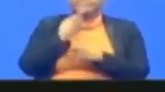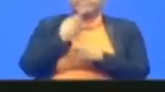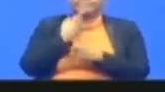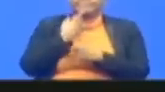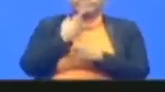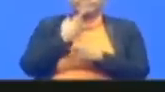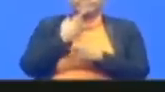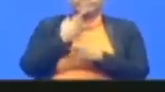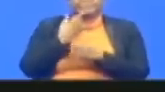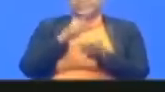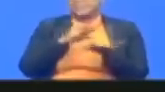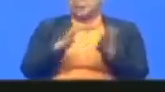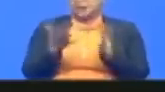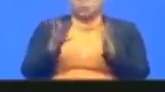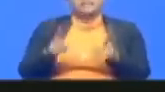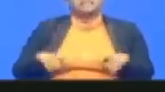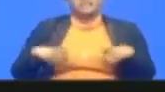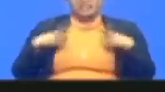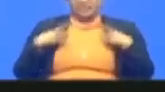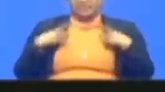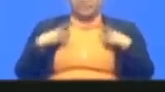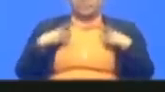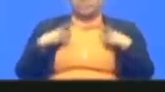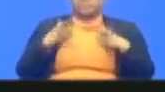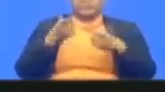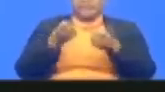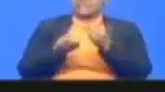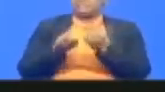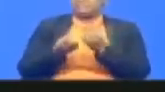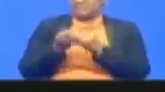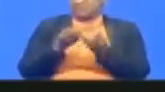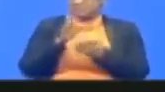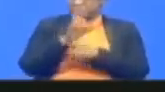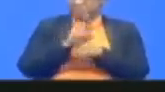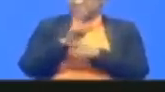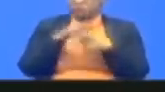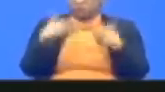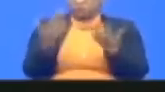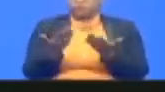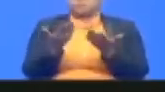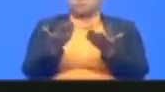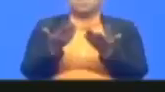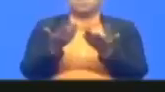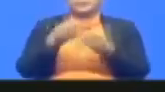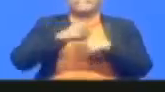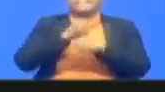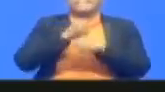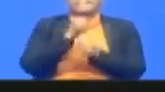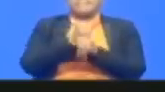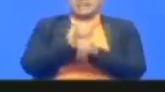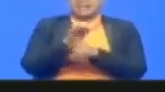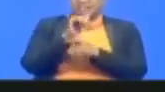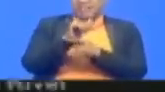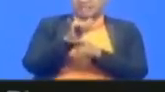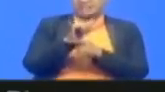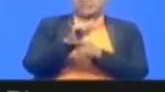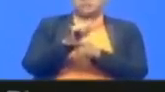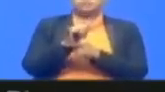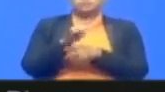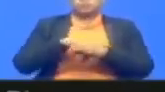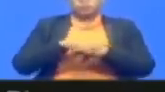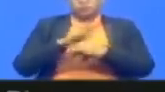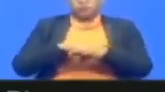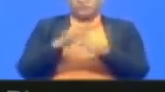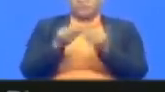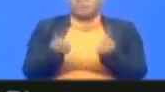by somehow. Her expenditure is elaborate, and her mission is to always make her shilling spread far enough to meet their